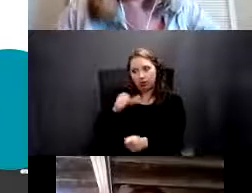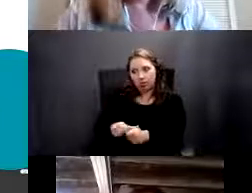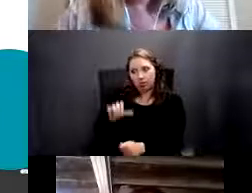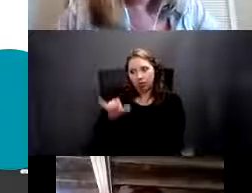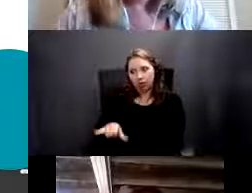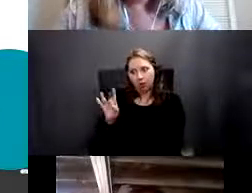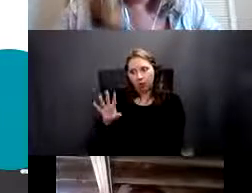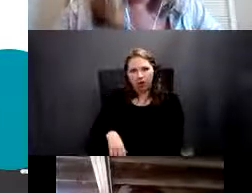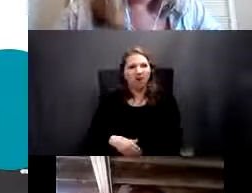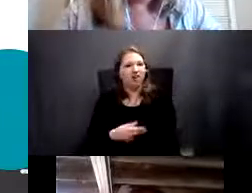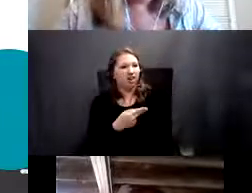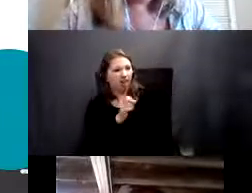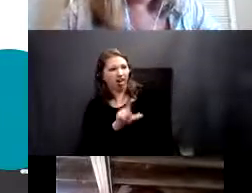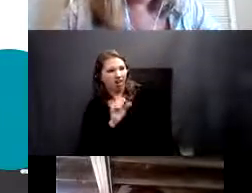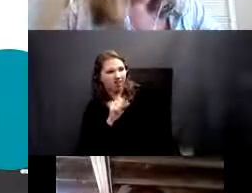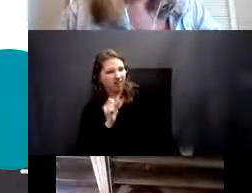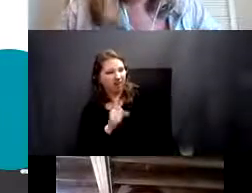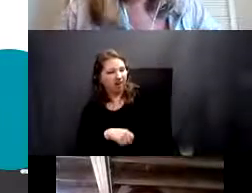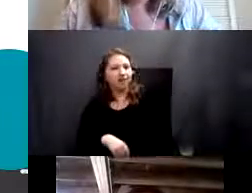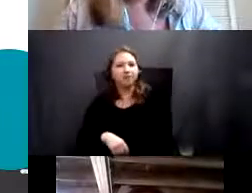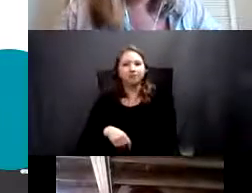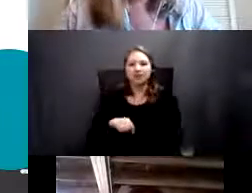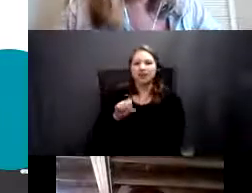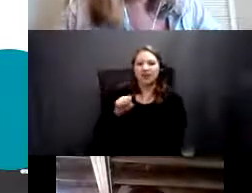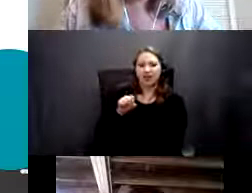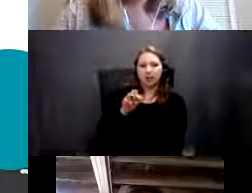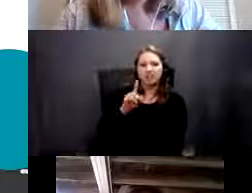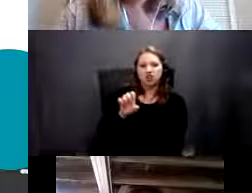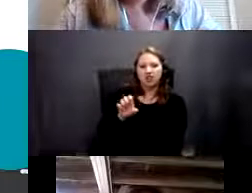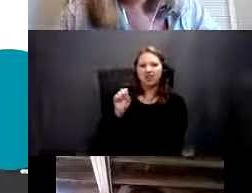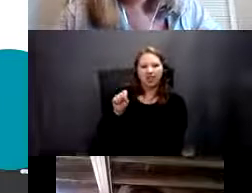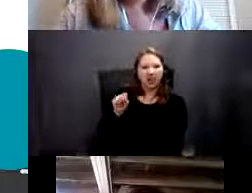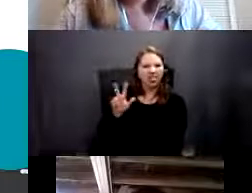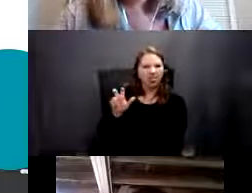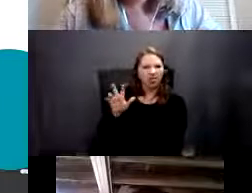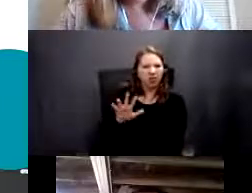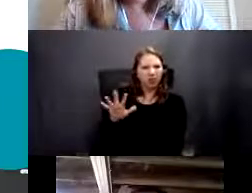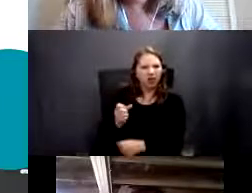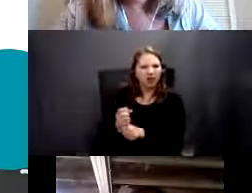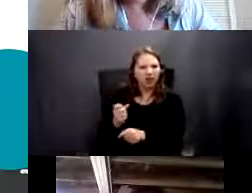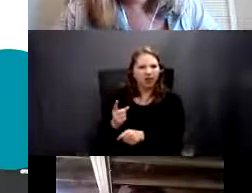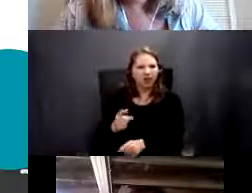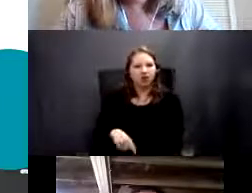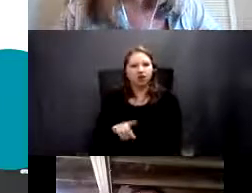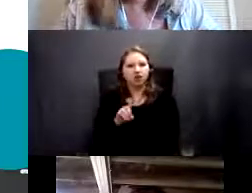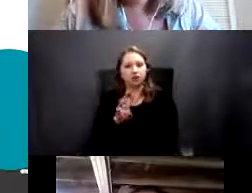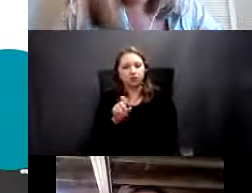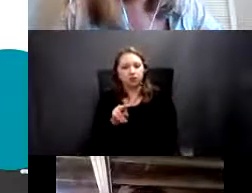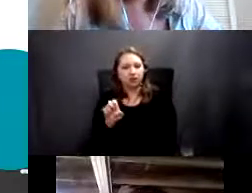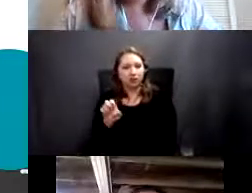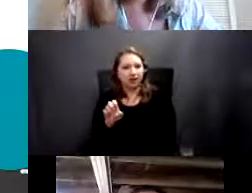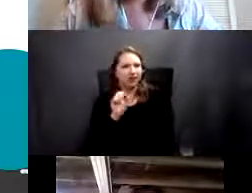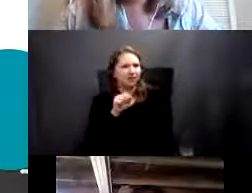Yeah, I want to say around 300 a year. Okay, Yep. Somewhere there. That's very reasonable. And that's $1 million, you said?